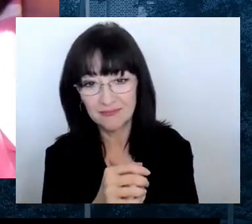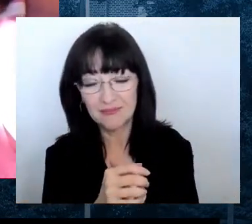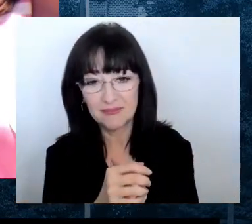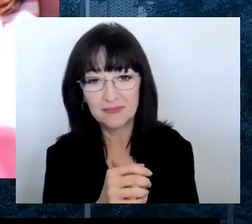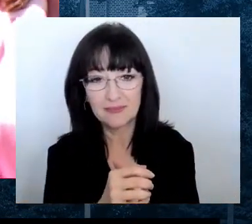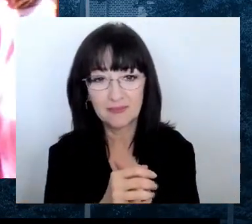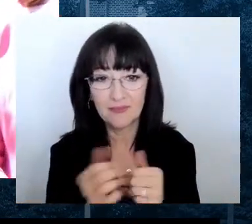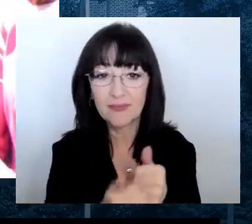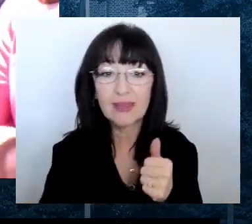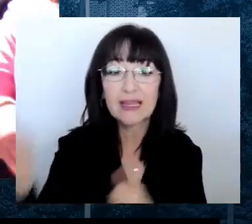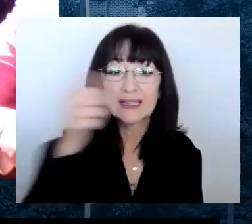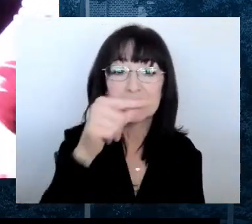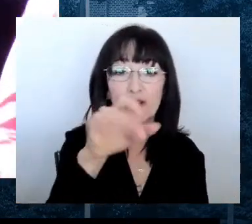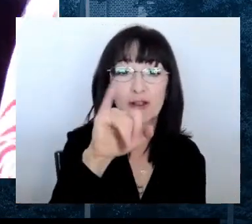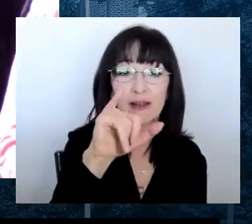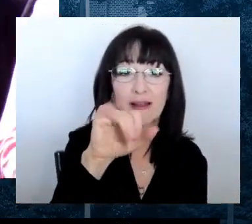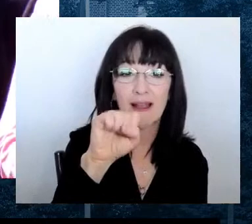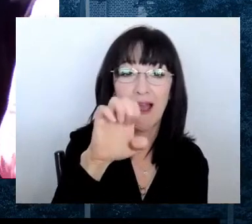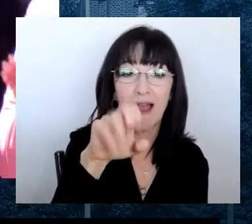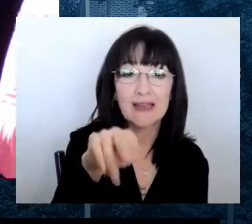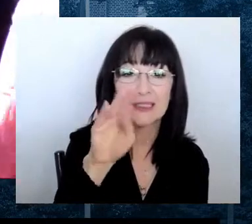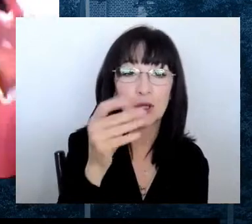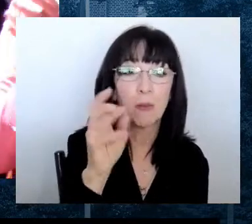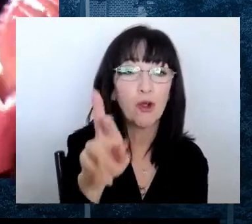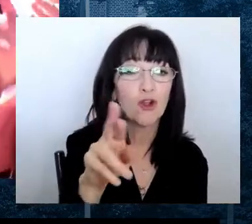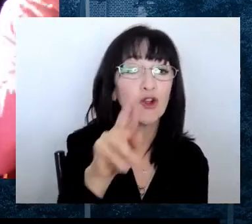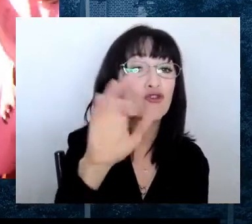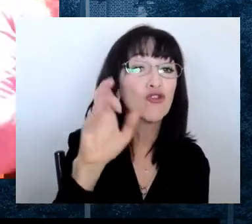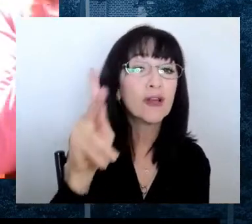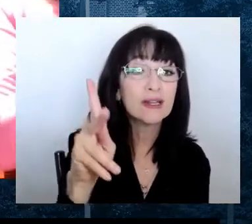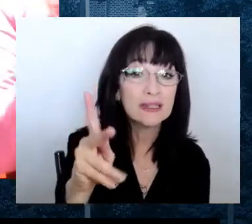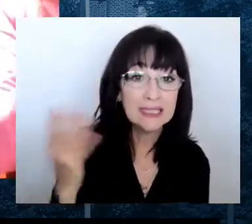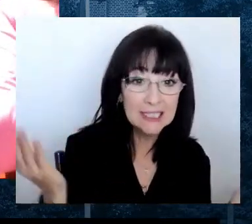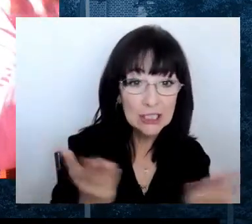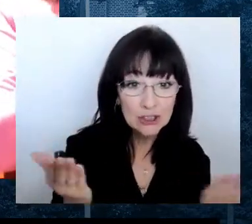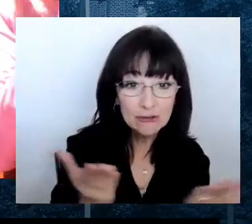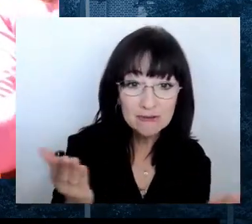Secretary Geisenberger was amazing throughout this. Where's Rick? Is he here?